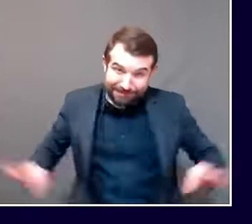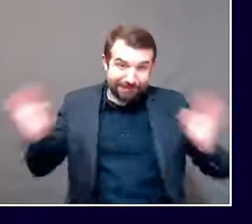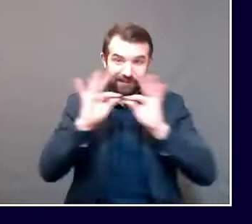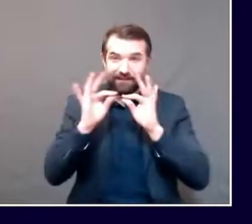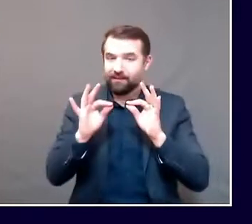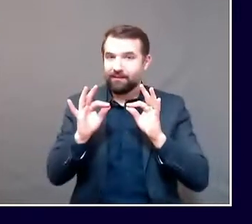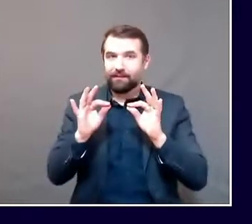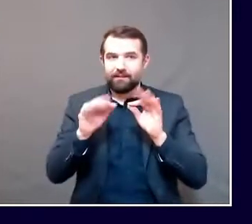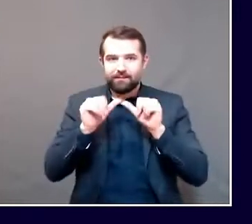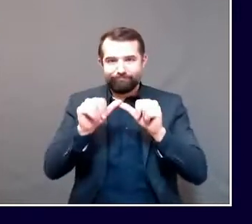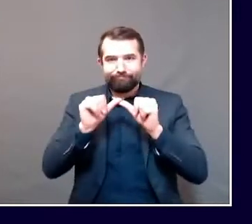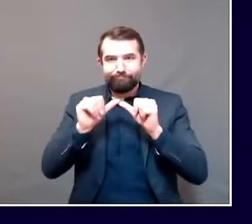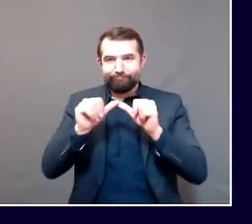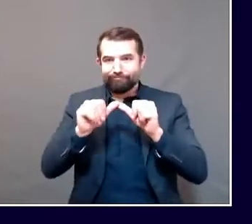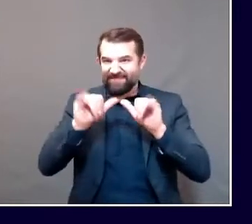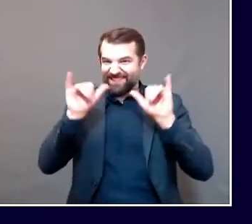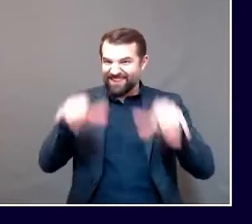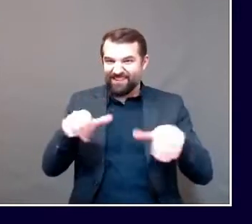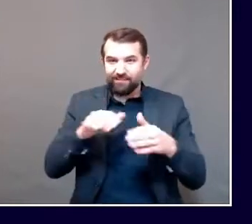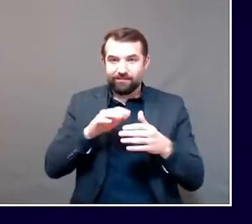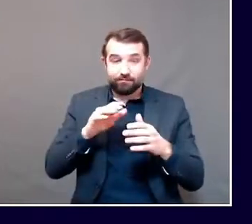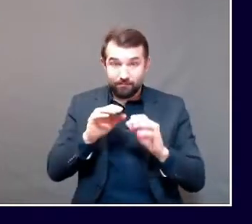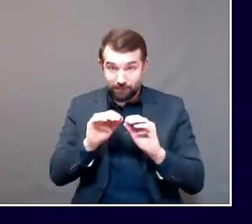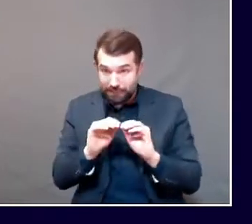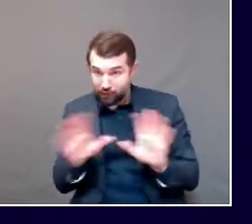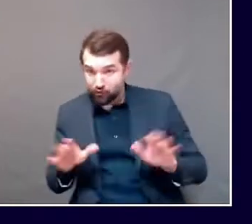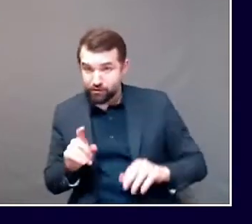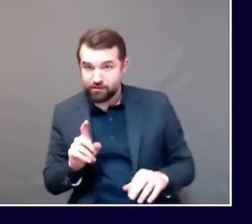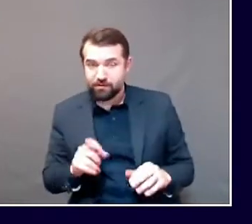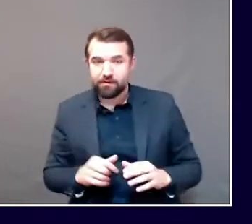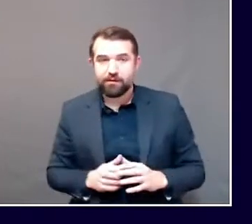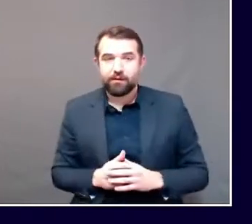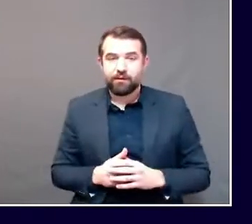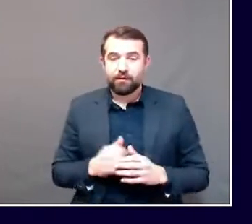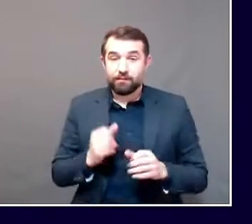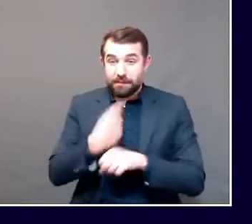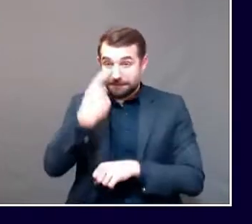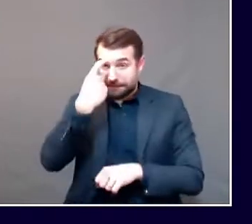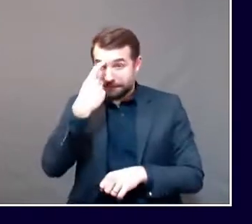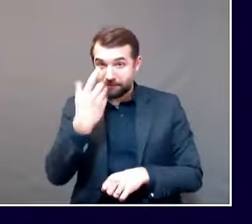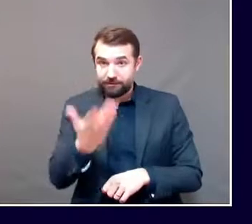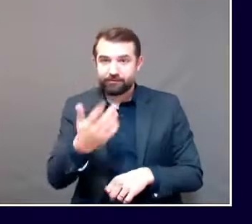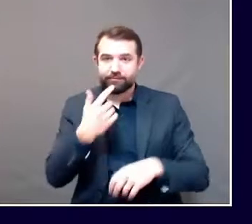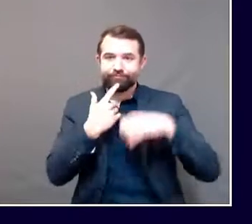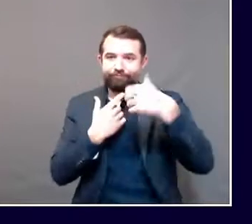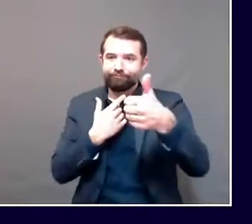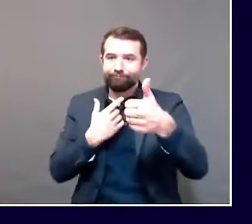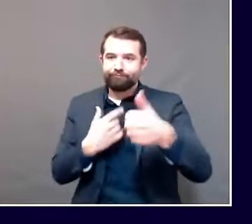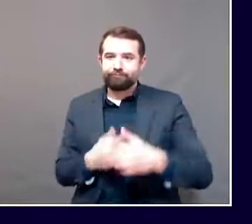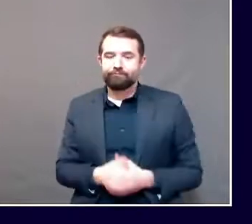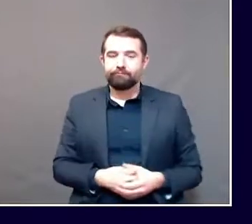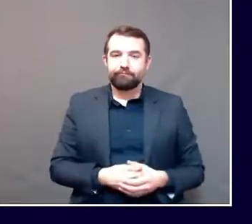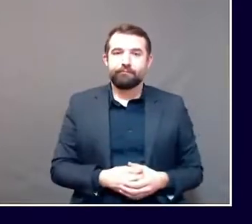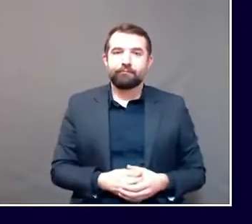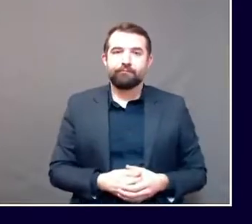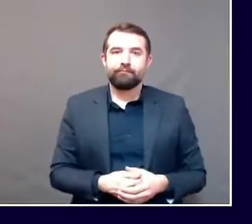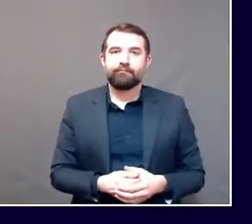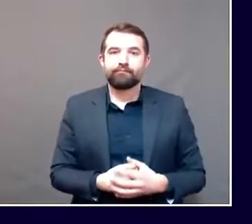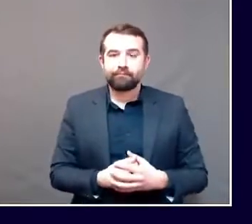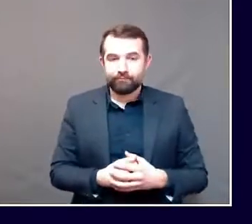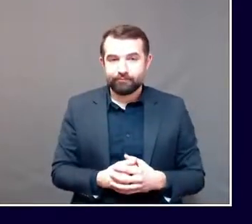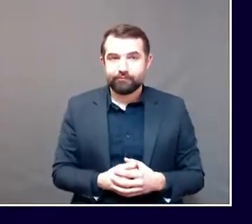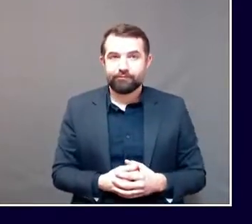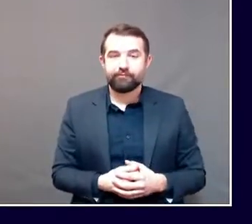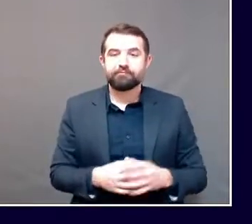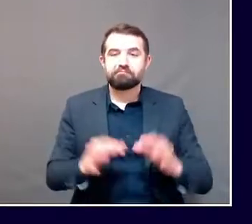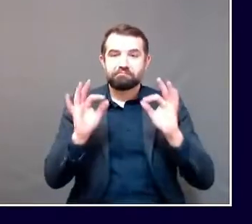That all makes sense? Did I get that right? Or is that helpful? Yes, it Okay. makes sense. Yes, thank Right. you. Very good. That's